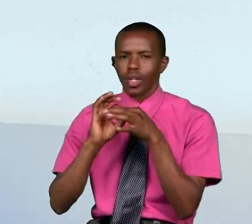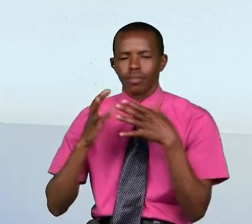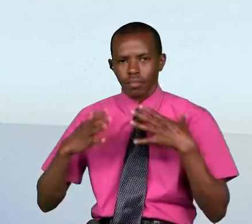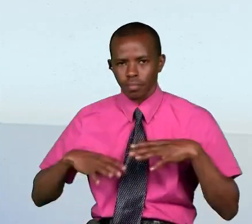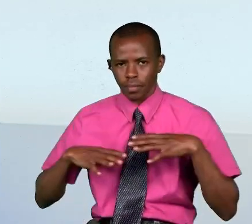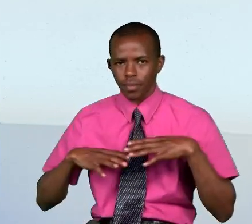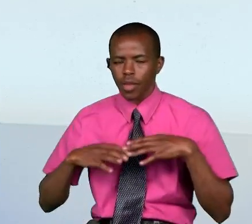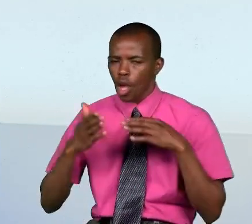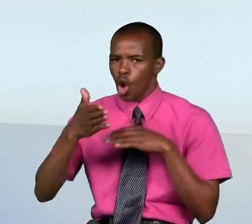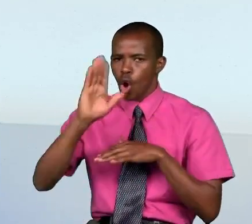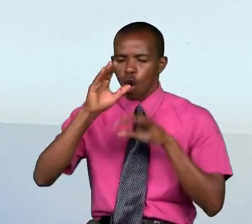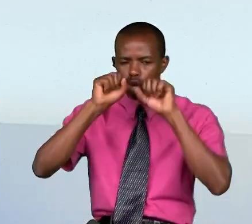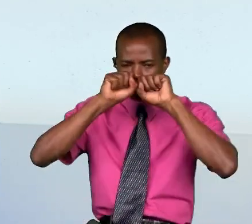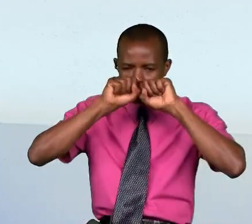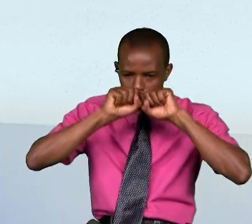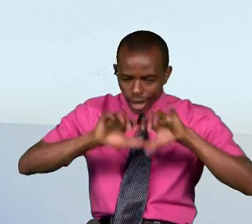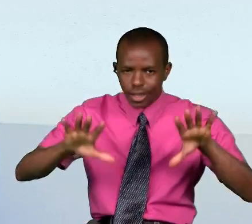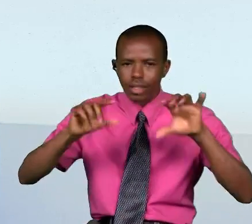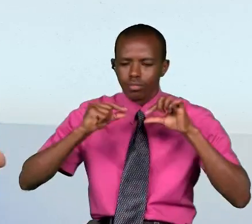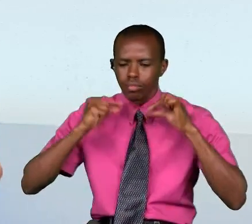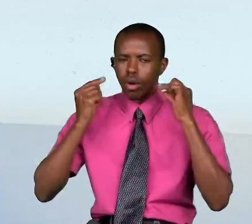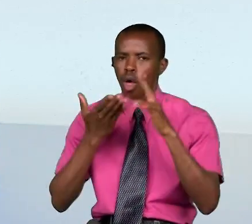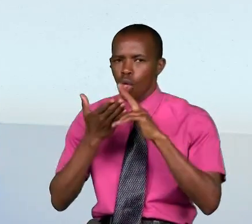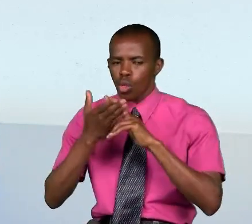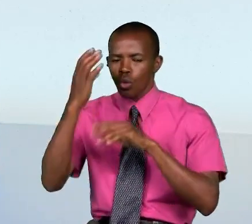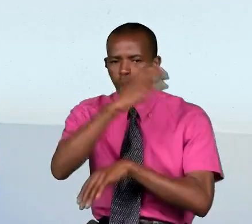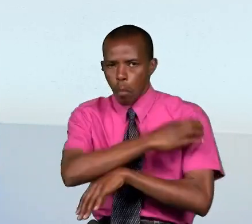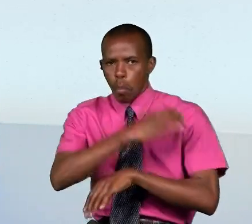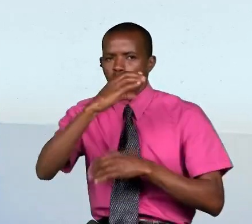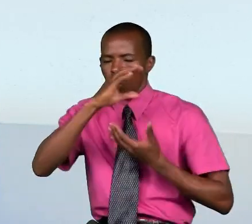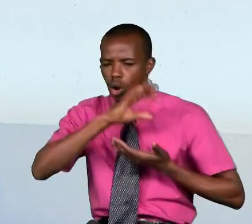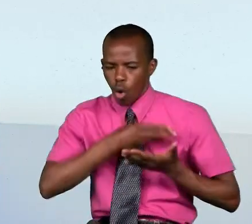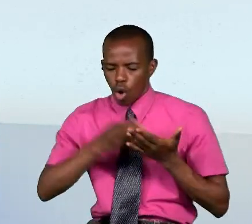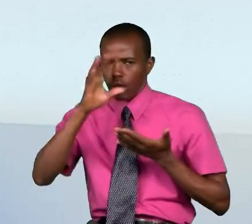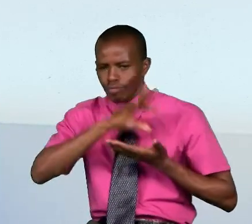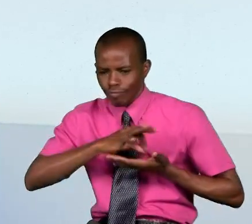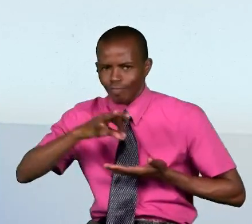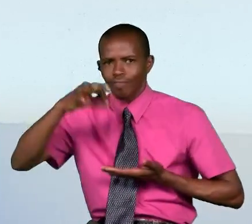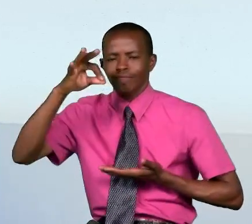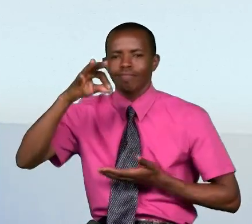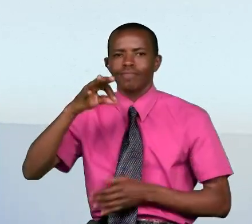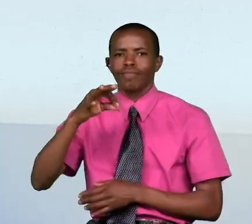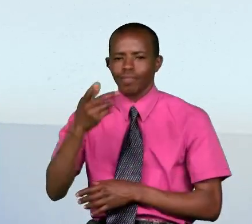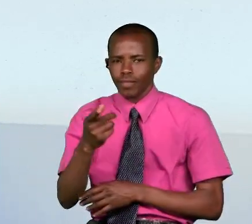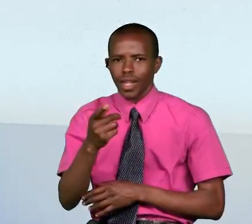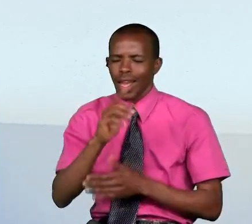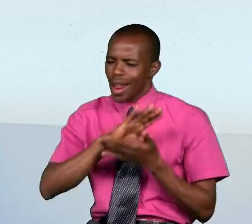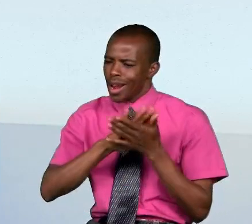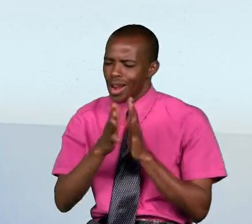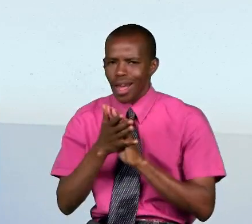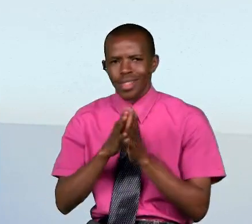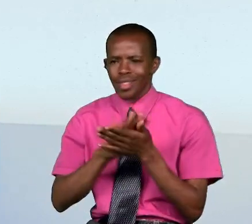so God has blessed the clergy through the power of the Holy Spirit to be able to ventilate through issues. And there's nothing too